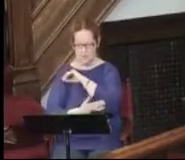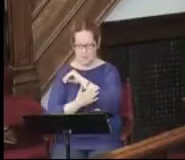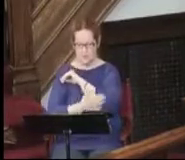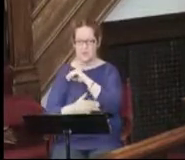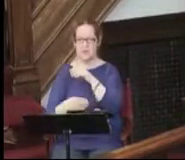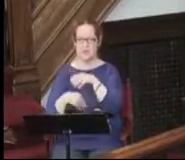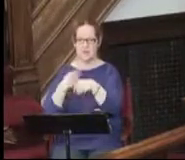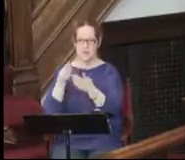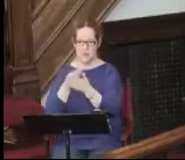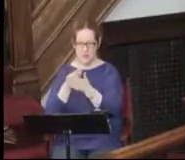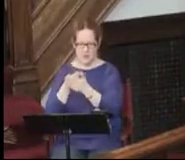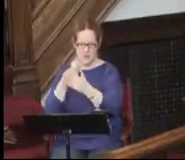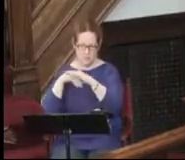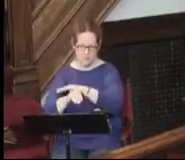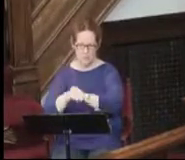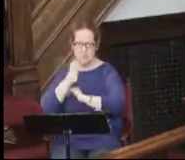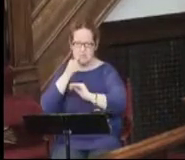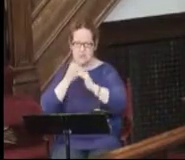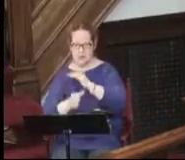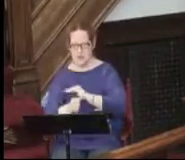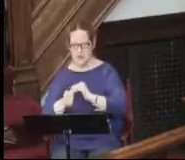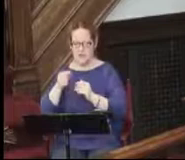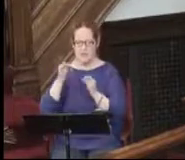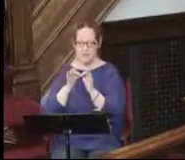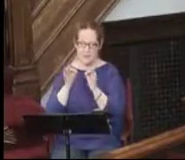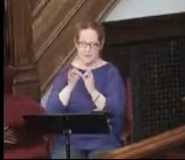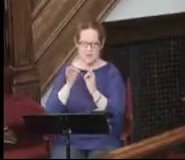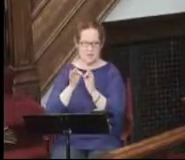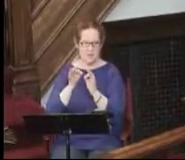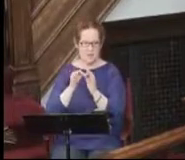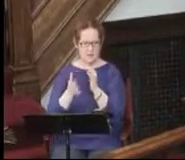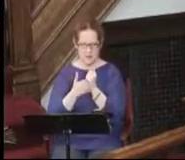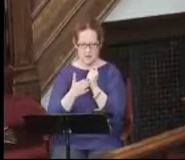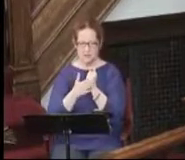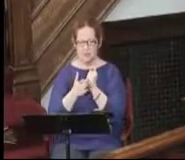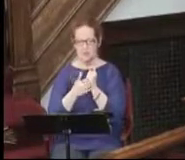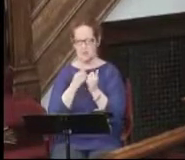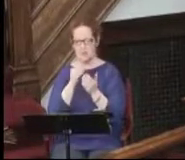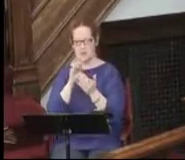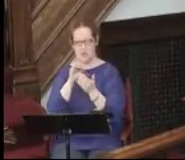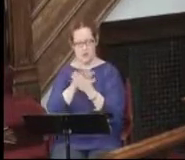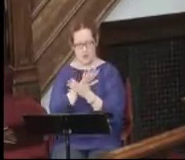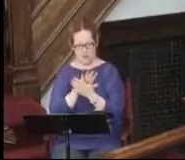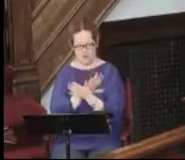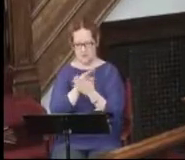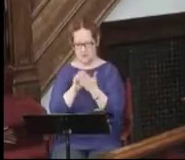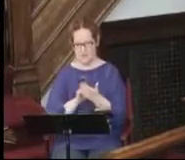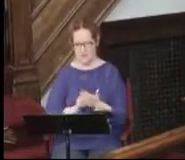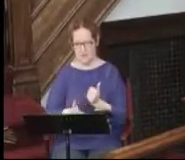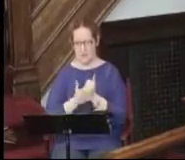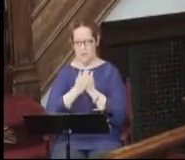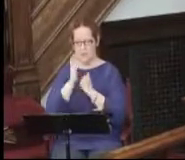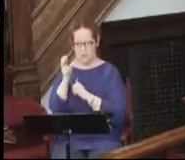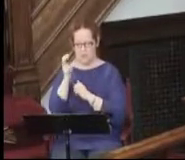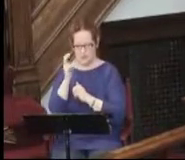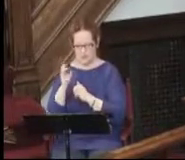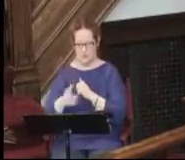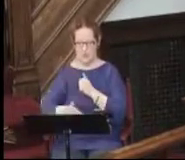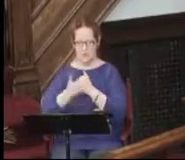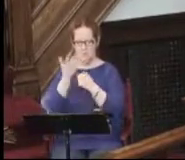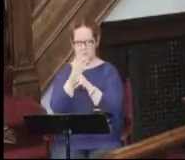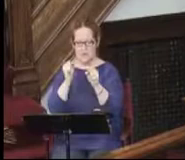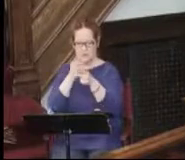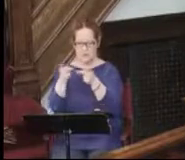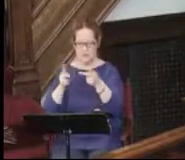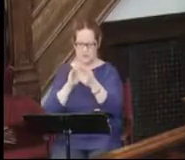to get them into hiding, expenses and assistance, and document support and transportation to get them to a safe